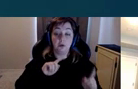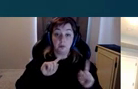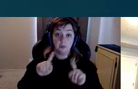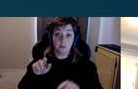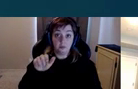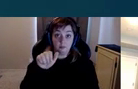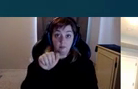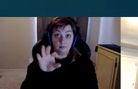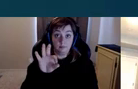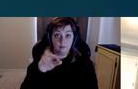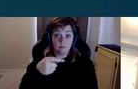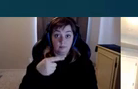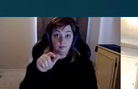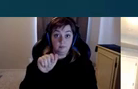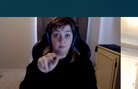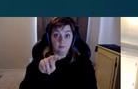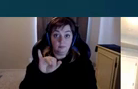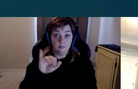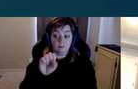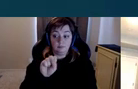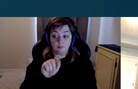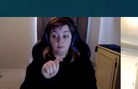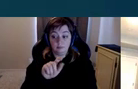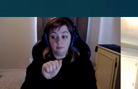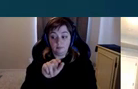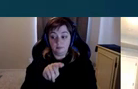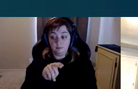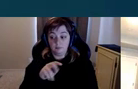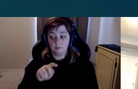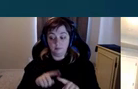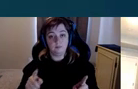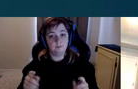the wars never ended, so we never did go back, at least to live.